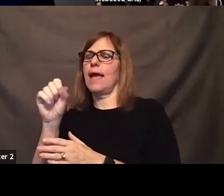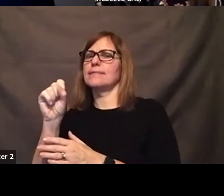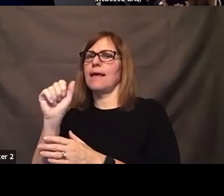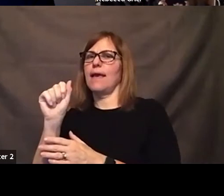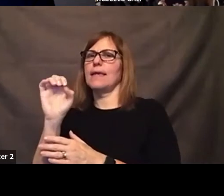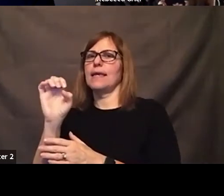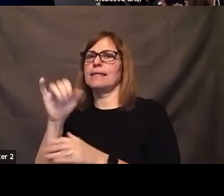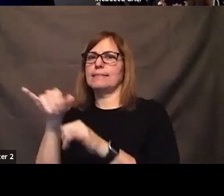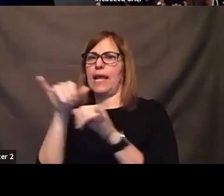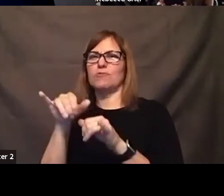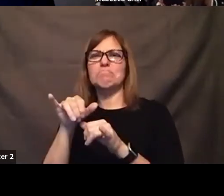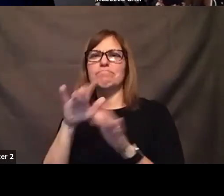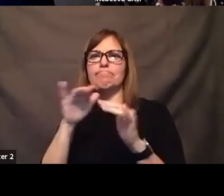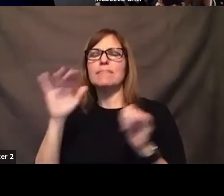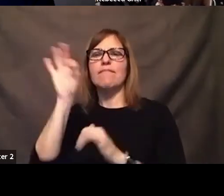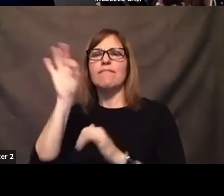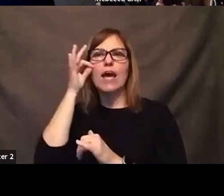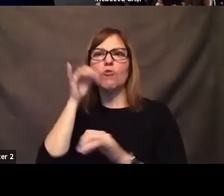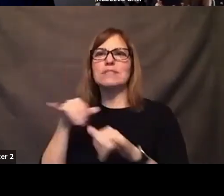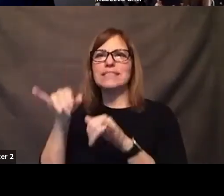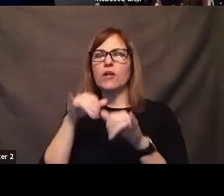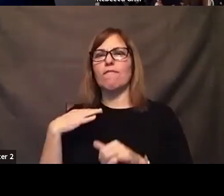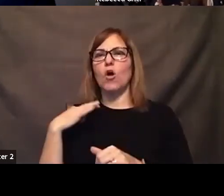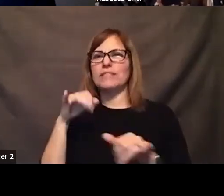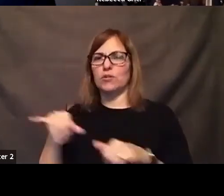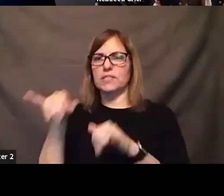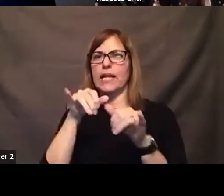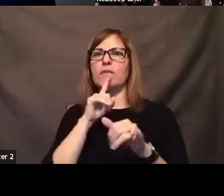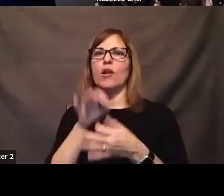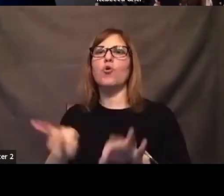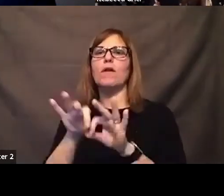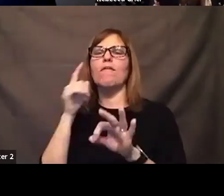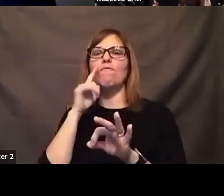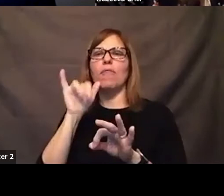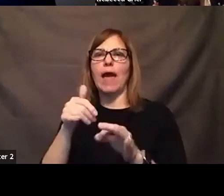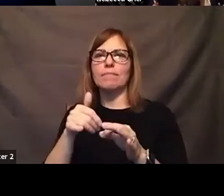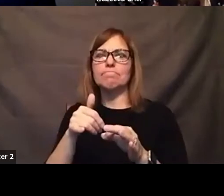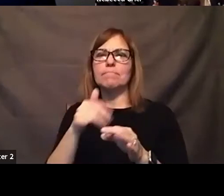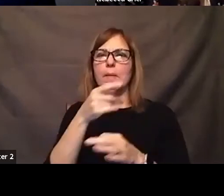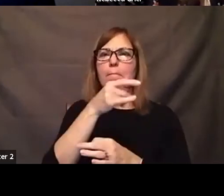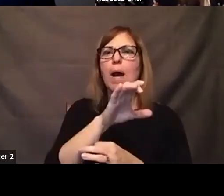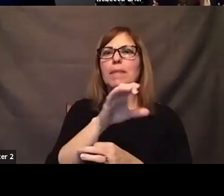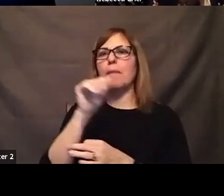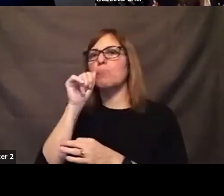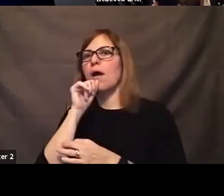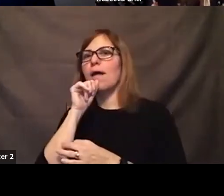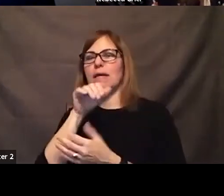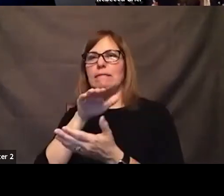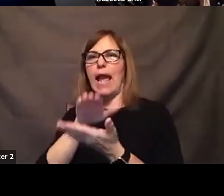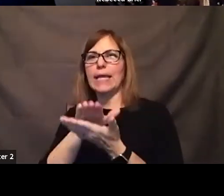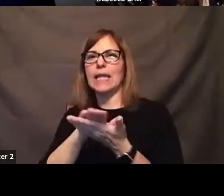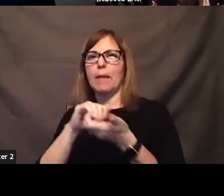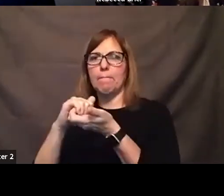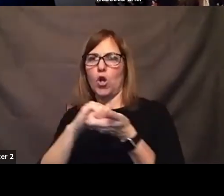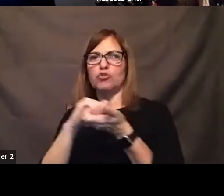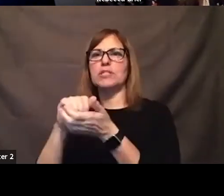federal standards and voluntary standards are critical for that public-private academic partnership